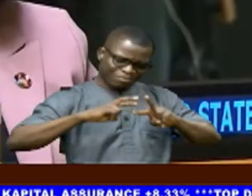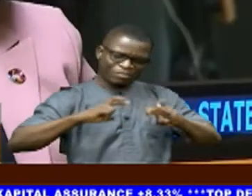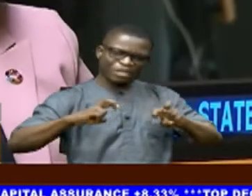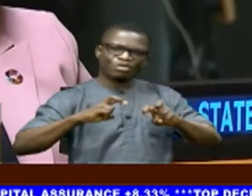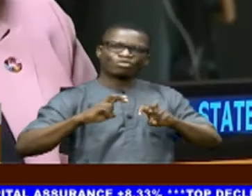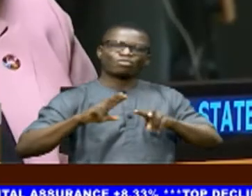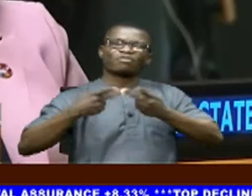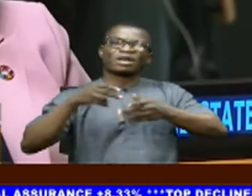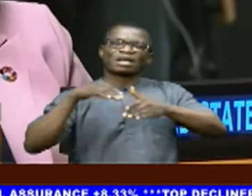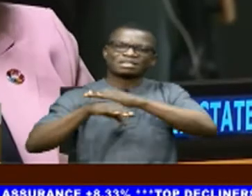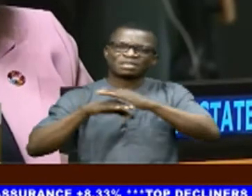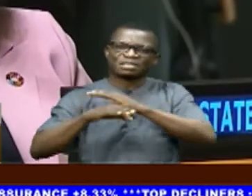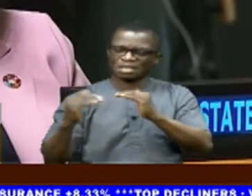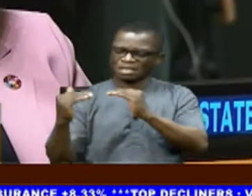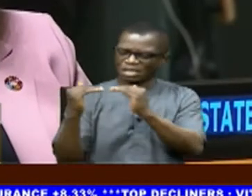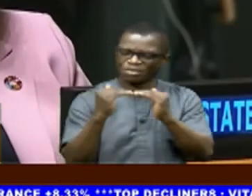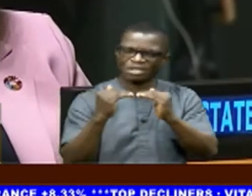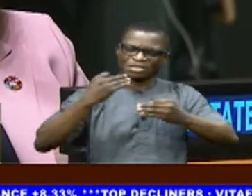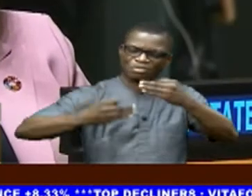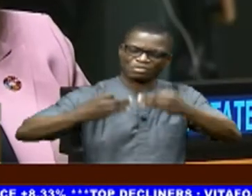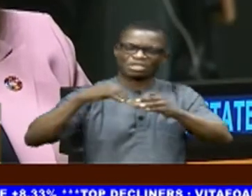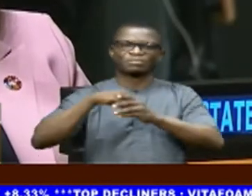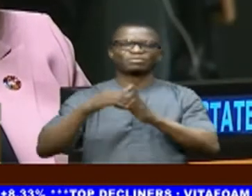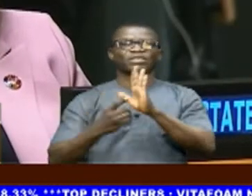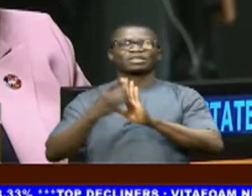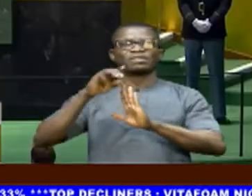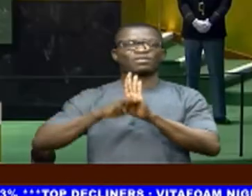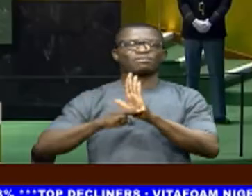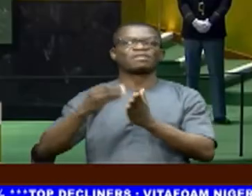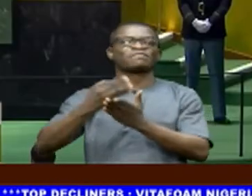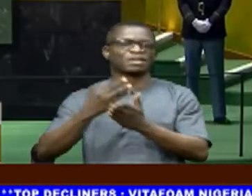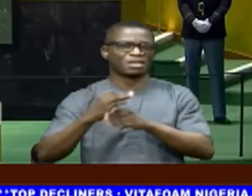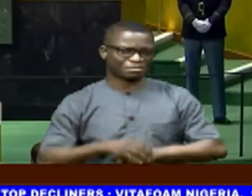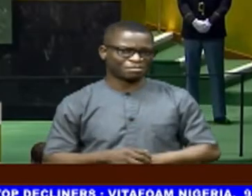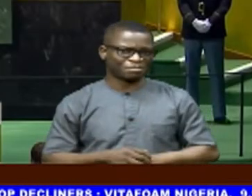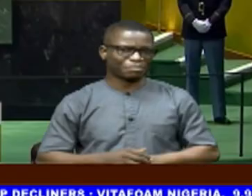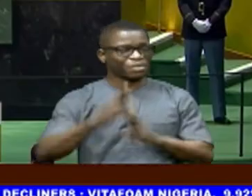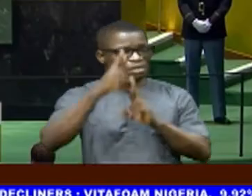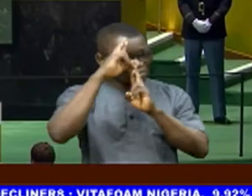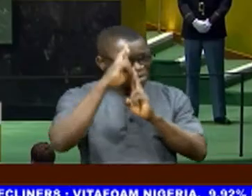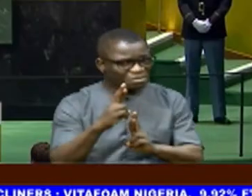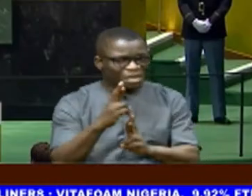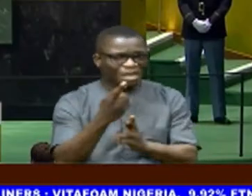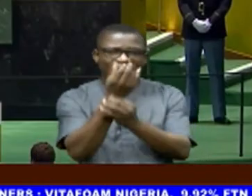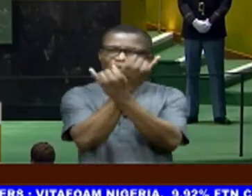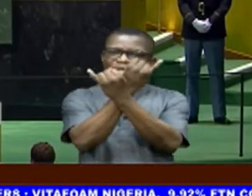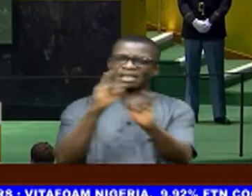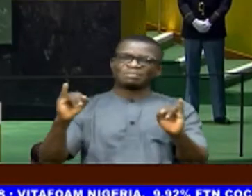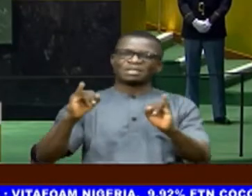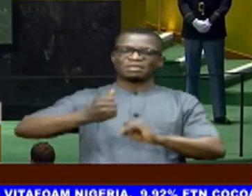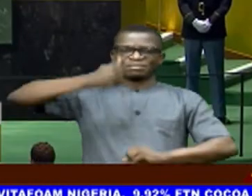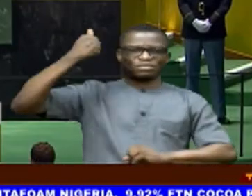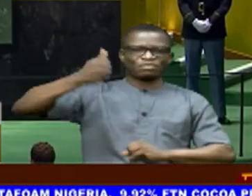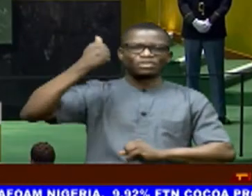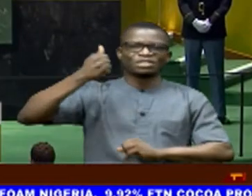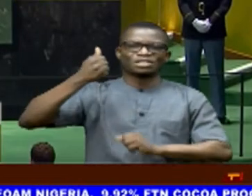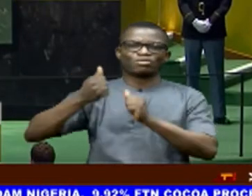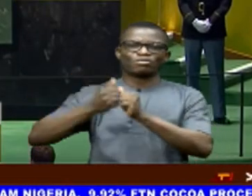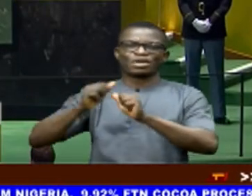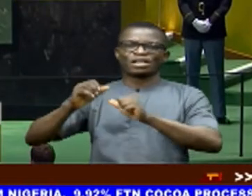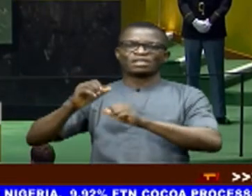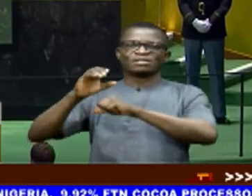accessibility, equity, and justice in development finance, respect political independence, sovereignty, and territorial